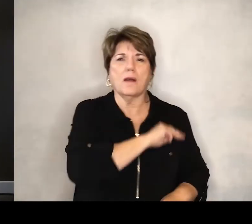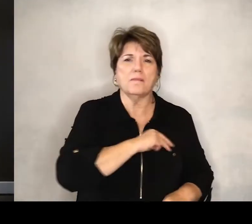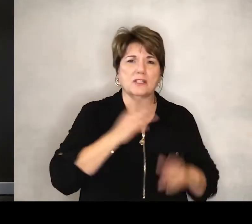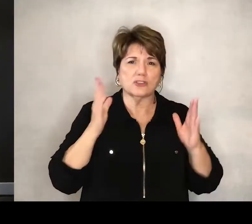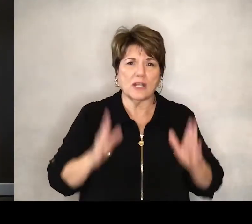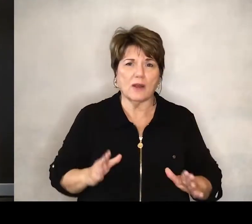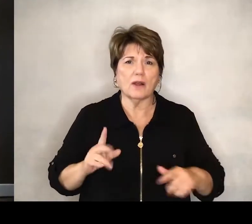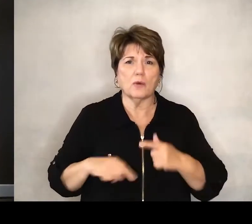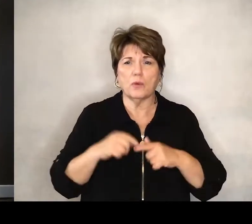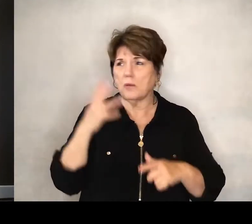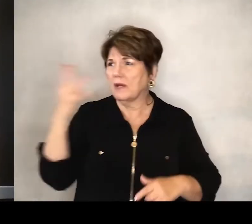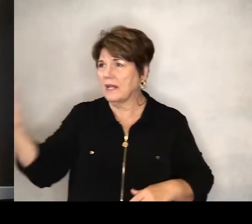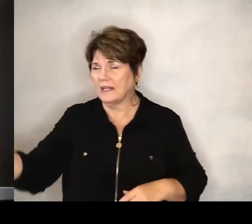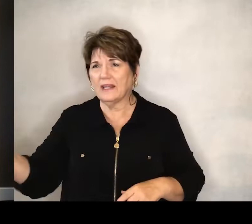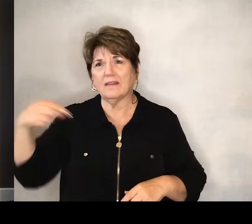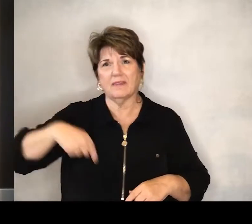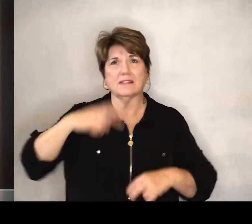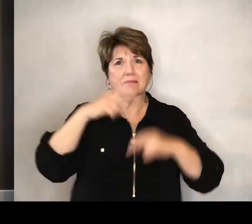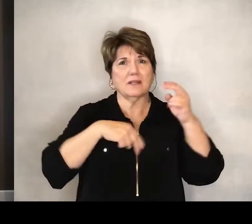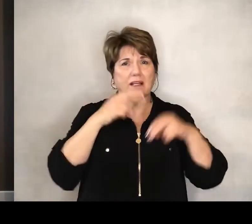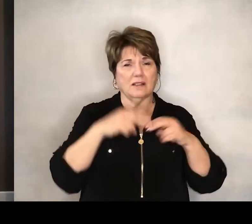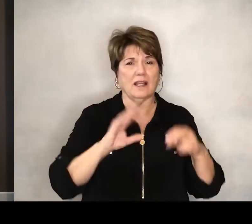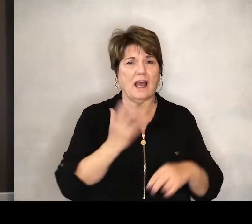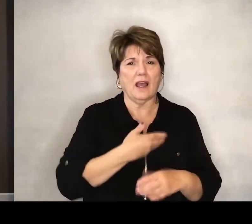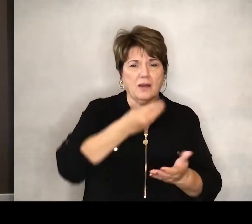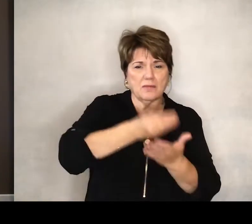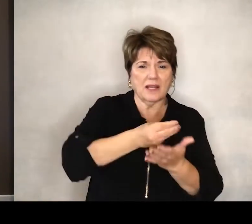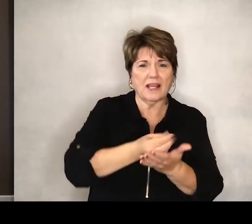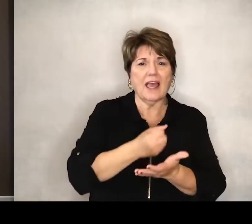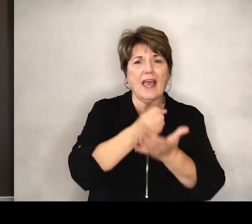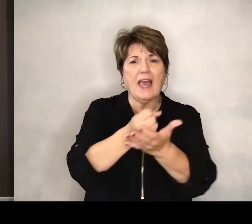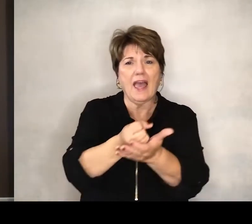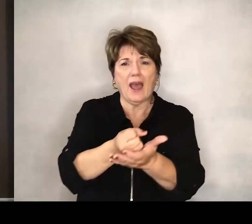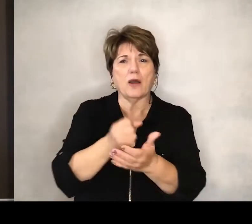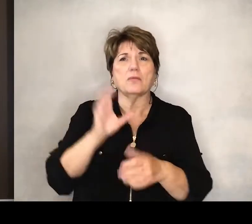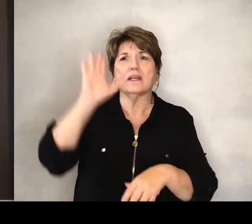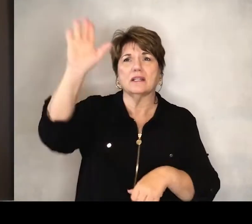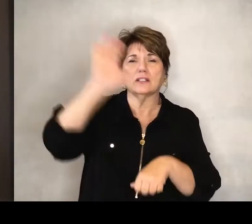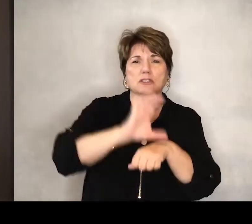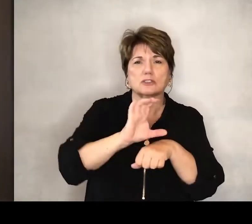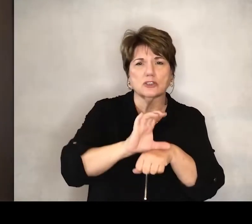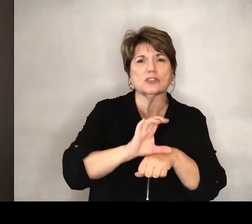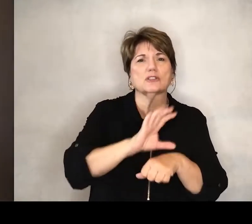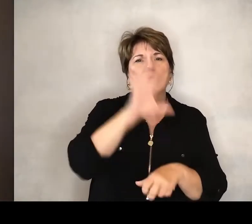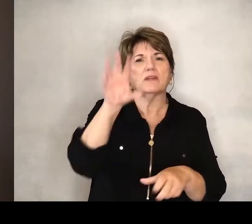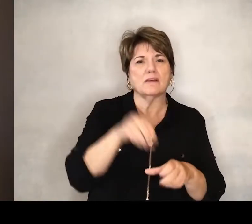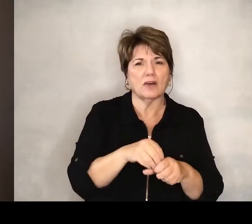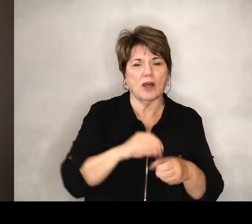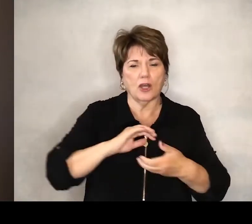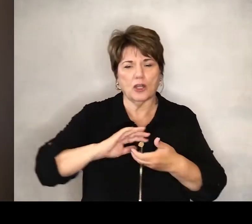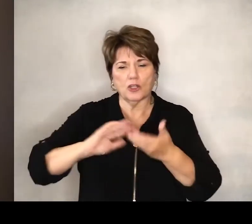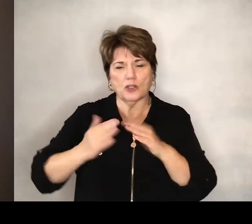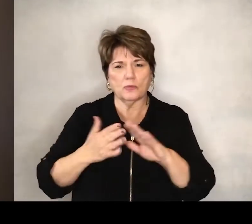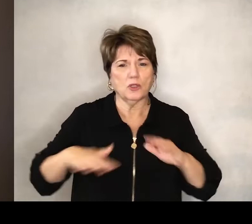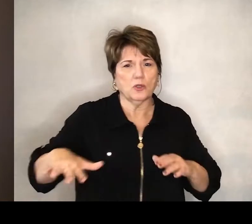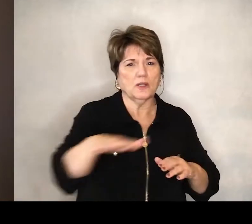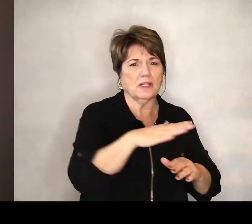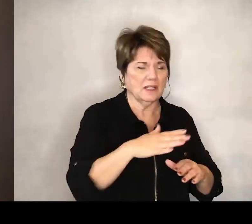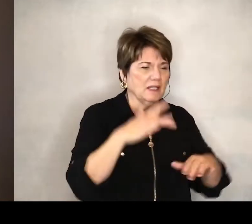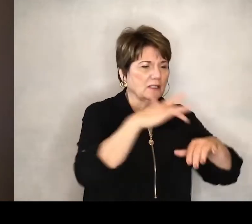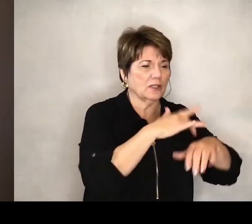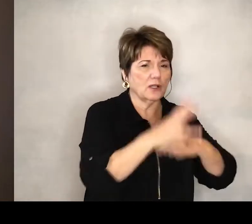doors, and that our tithes and our offerings help our church to do this and to be part of the community and the world at